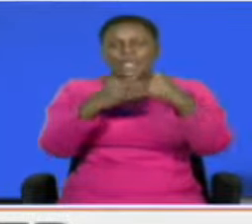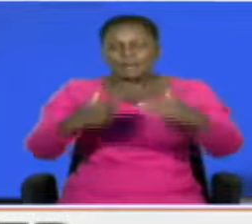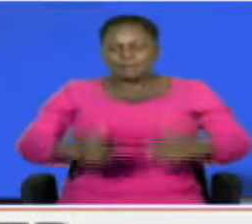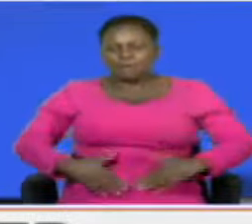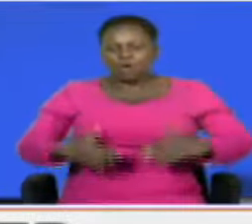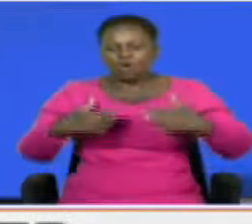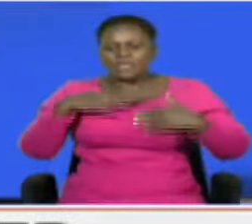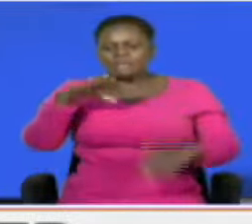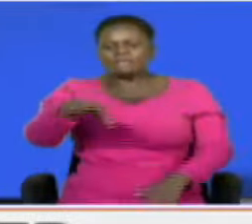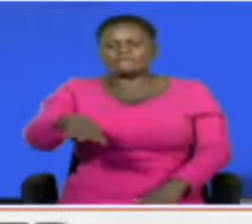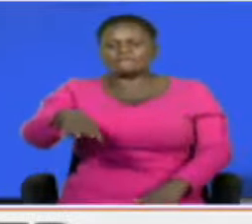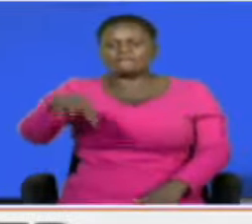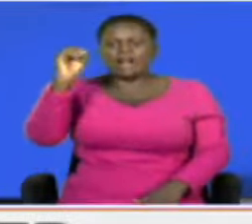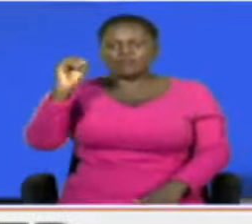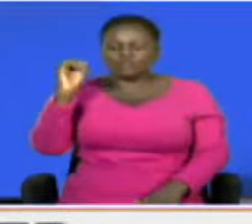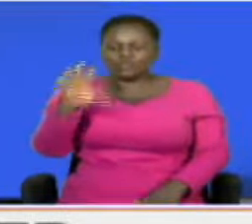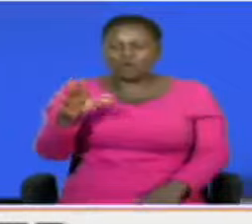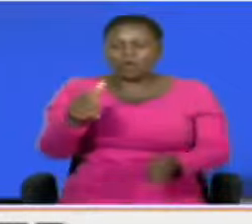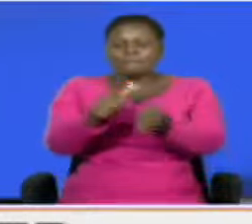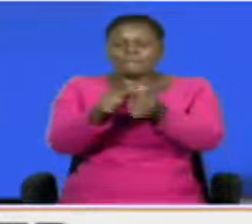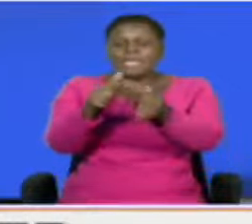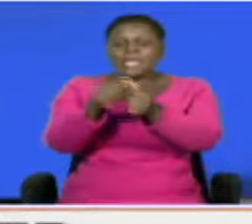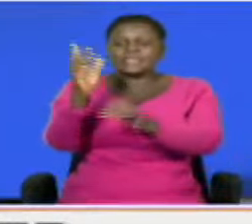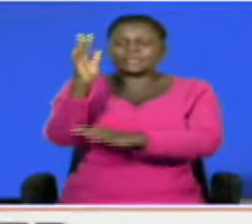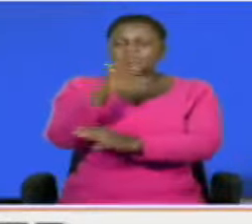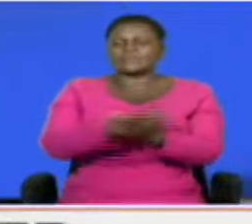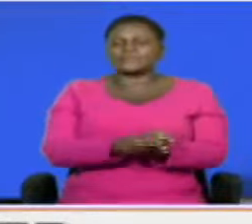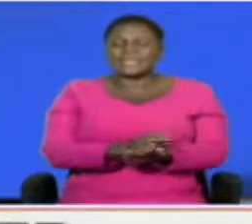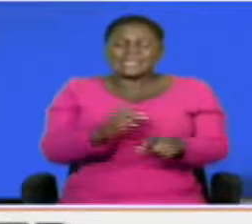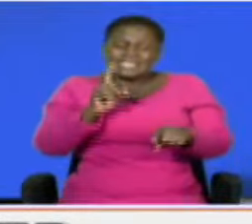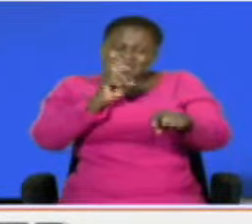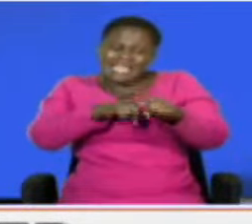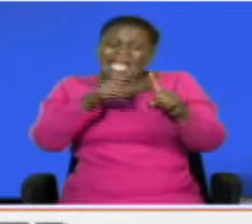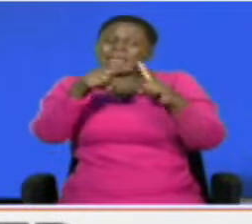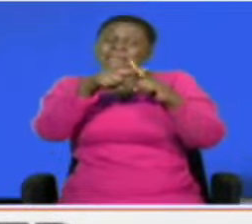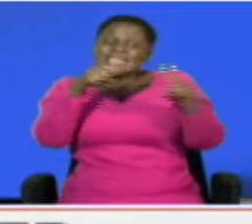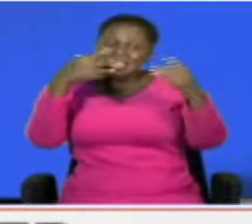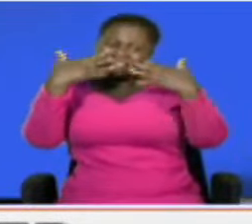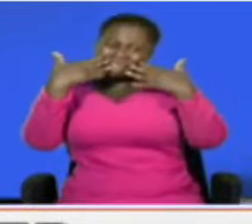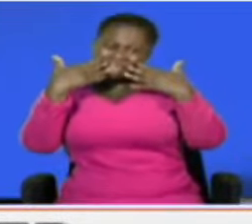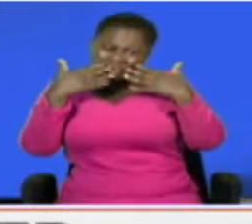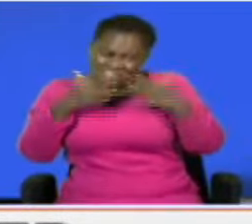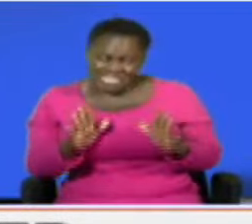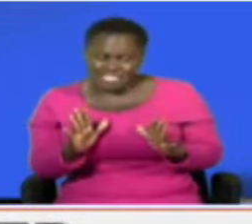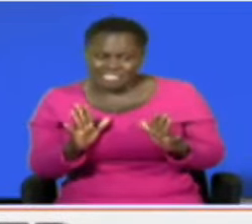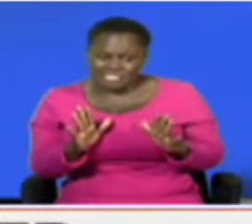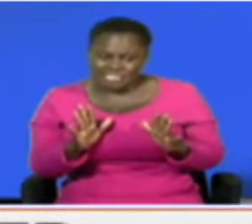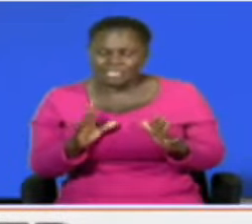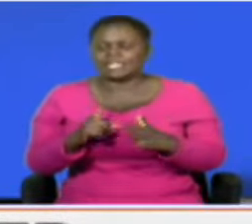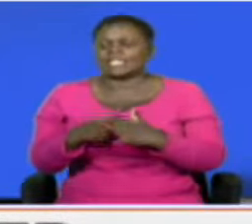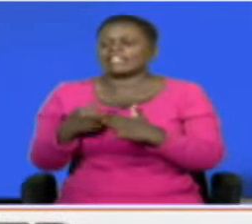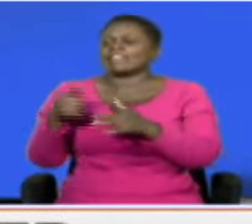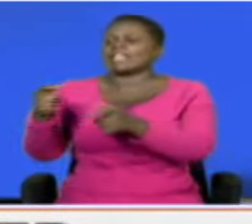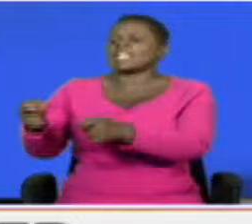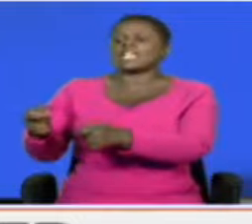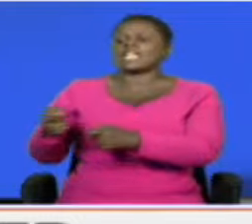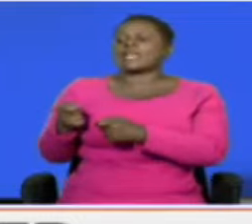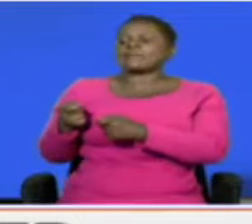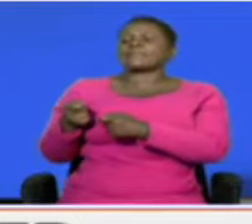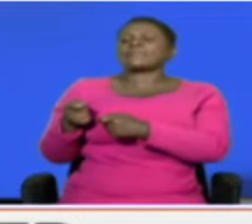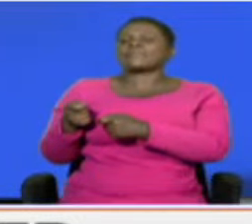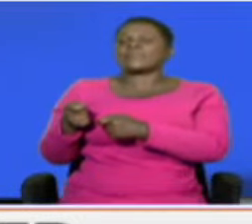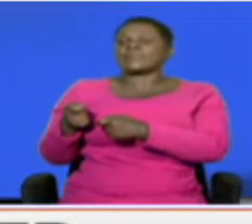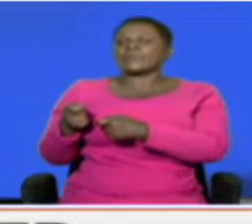of the victims were found dumped in maize plantations. Kwa yale mauaji, akishia uwa, yeye alikuwa na